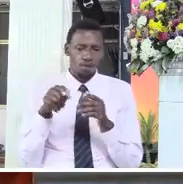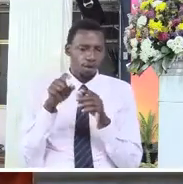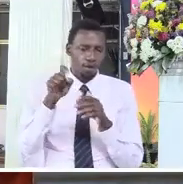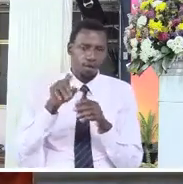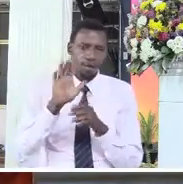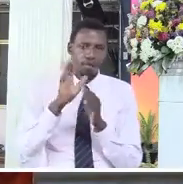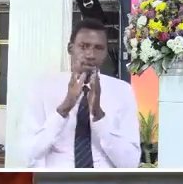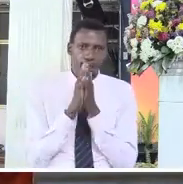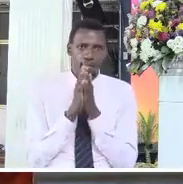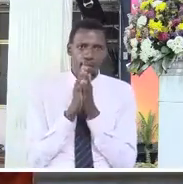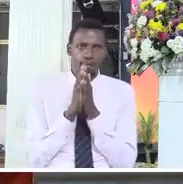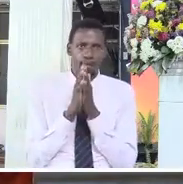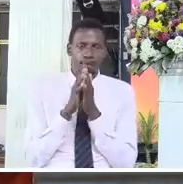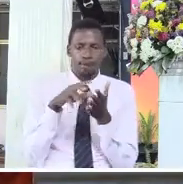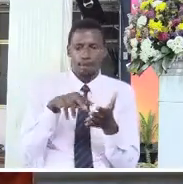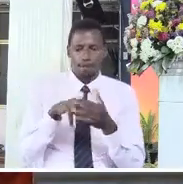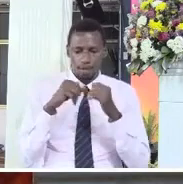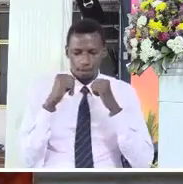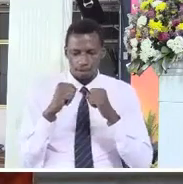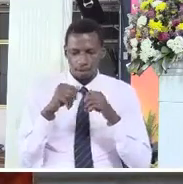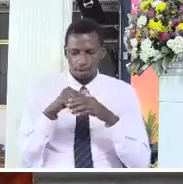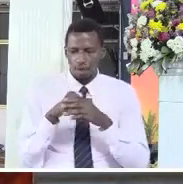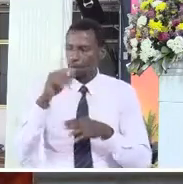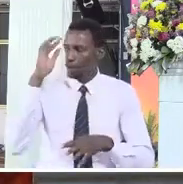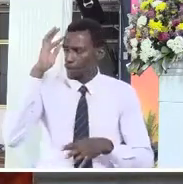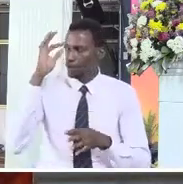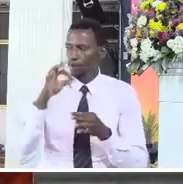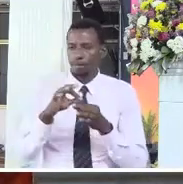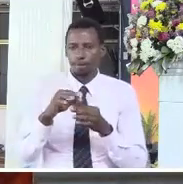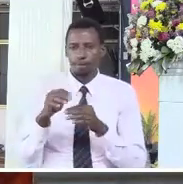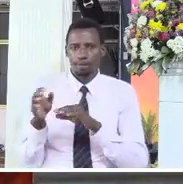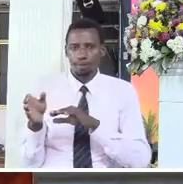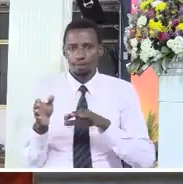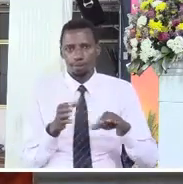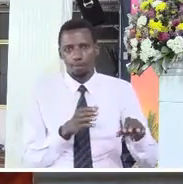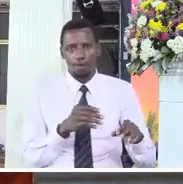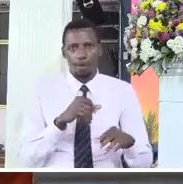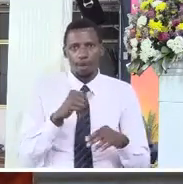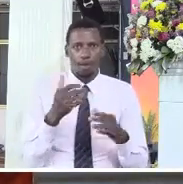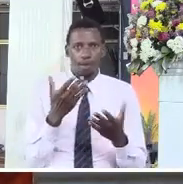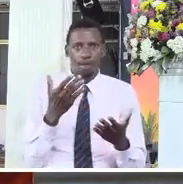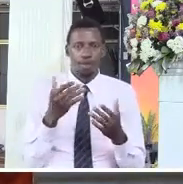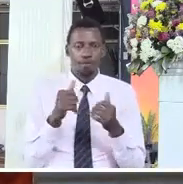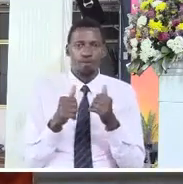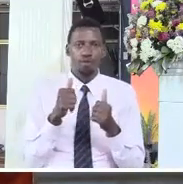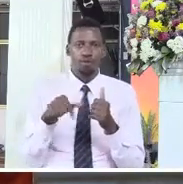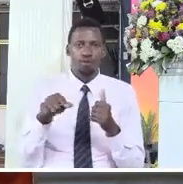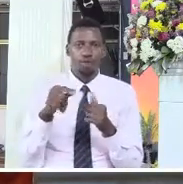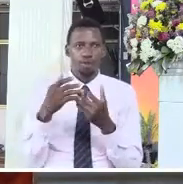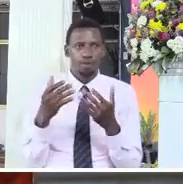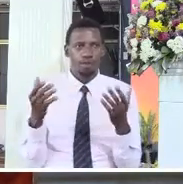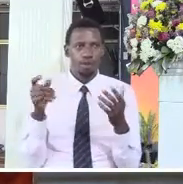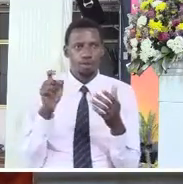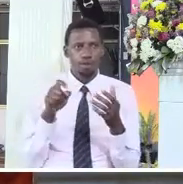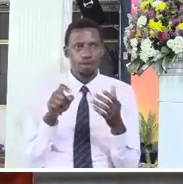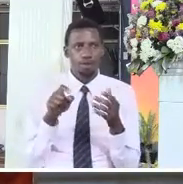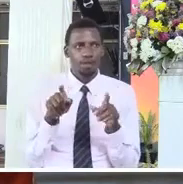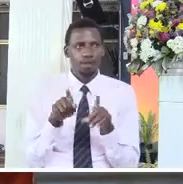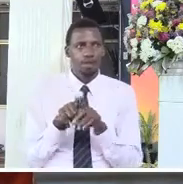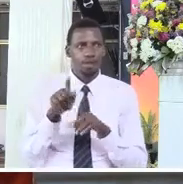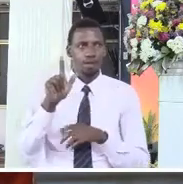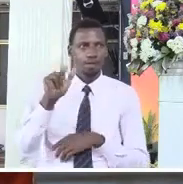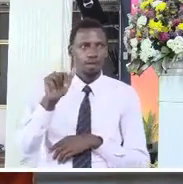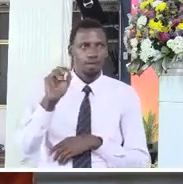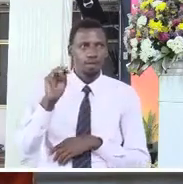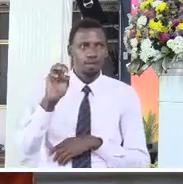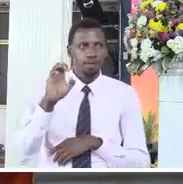to stand firm in the faith. And something else that we need, of course, as Lamech has said, we really